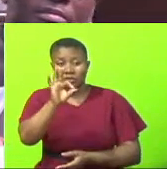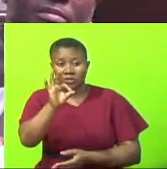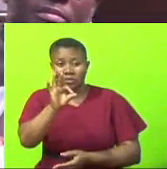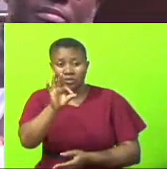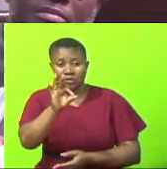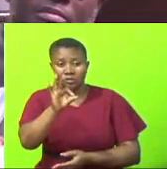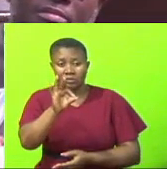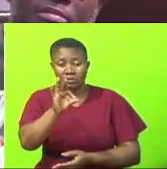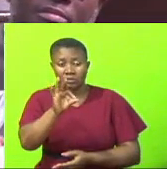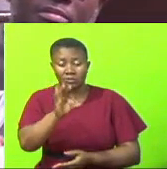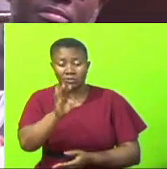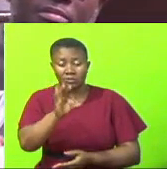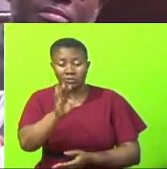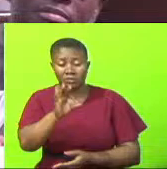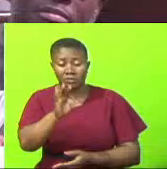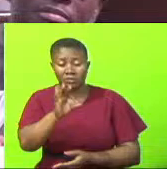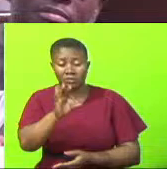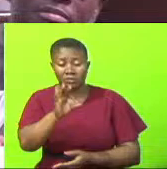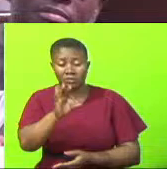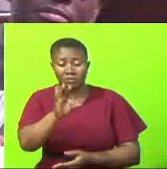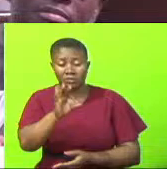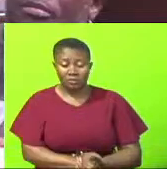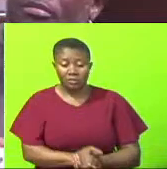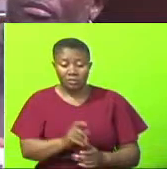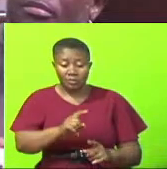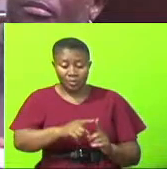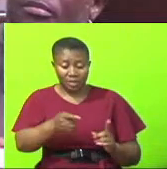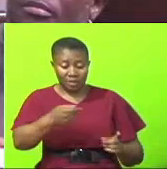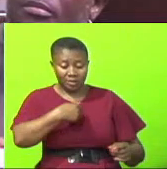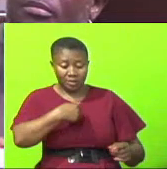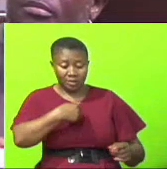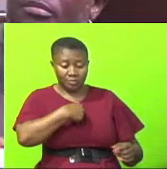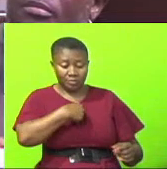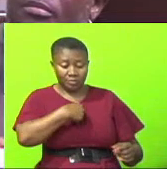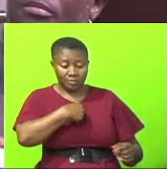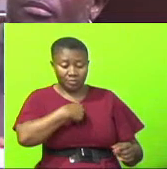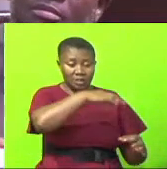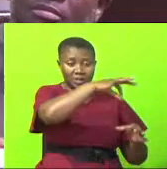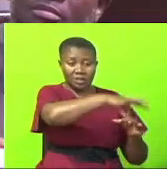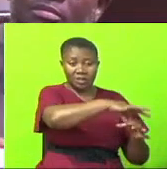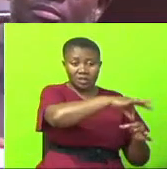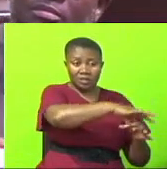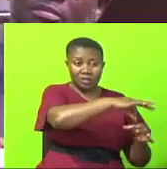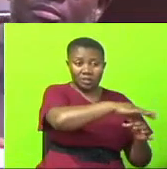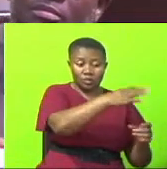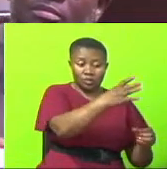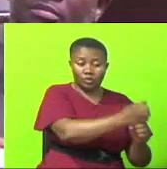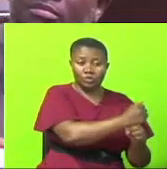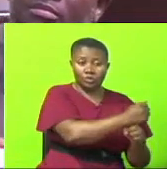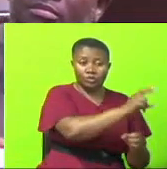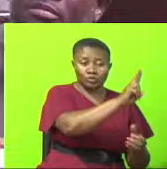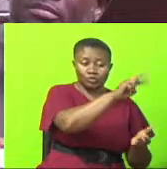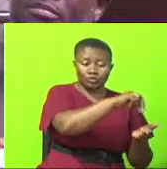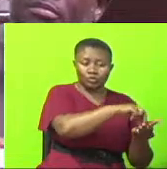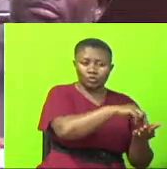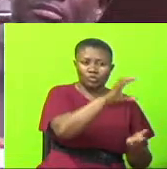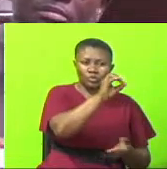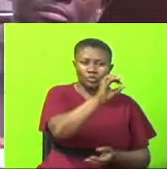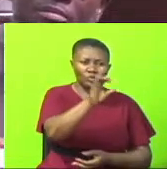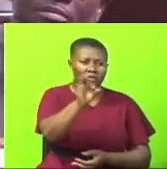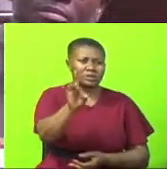2008, December 2008. Being elected as a member of Parliament is